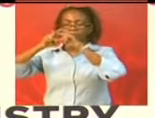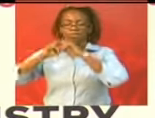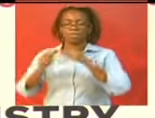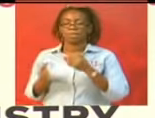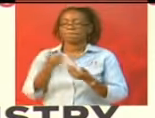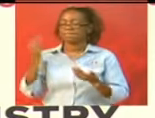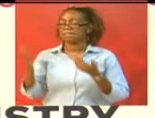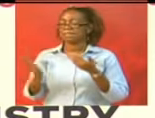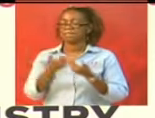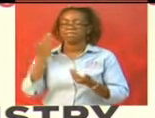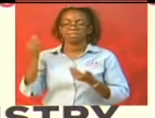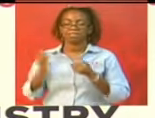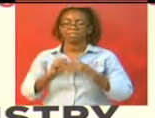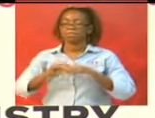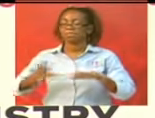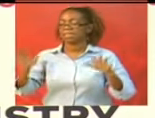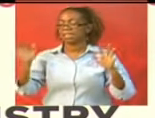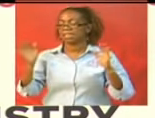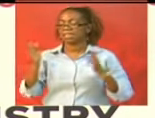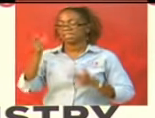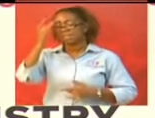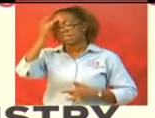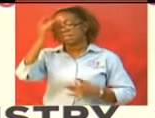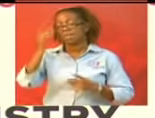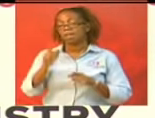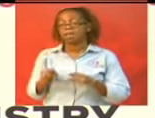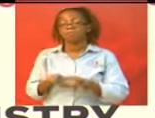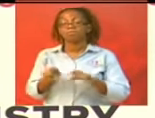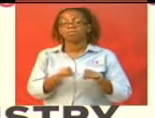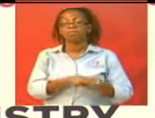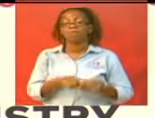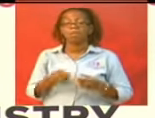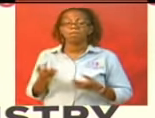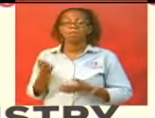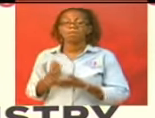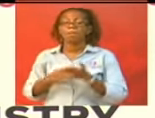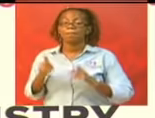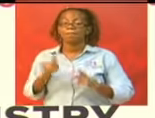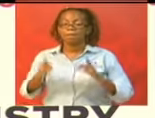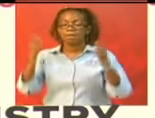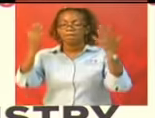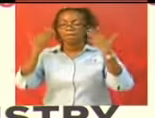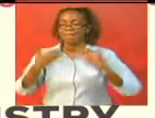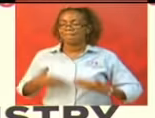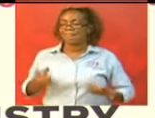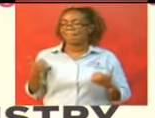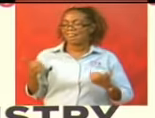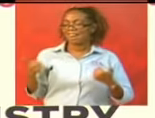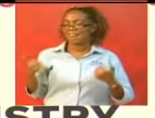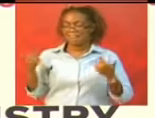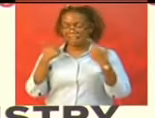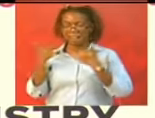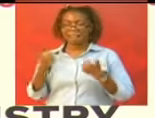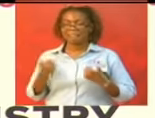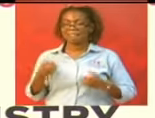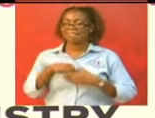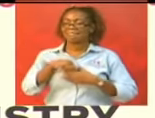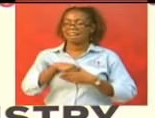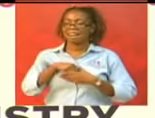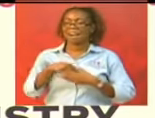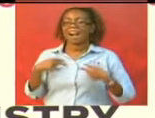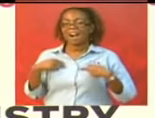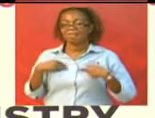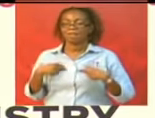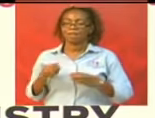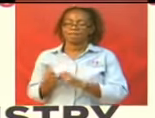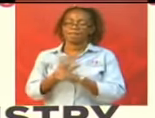transmit. You find that asymptomatic spread is greater at this point in time. People let their guard down a lot of times when they look at someone and they find that they